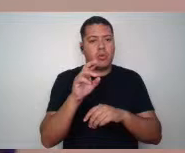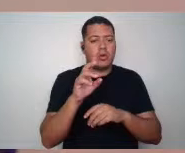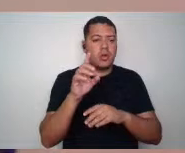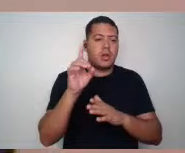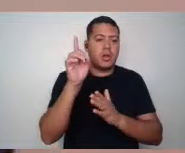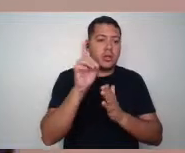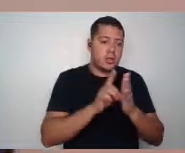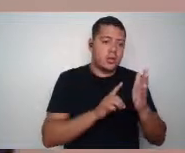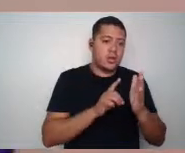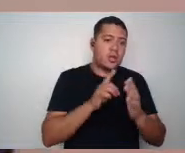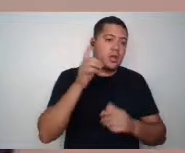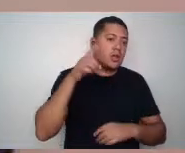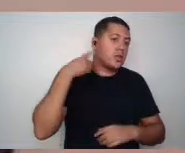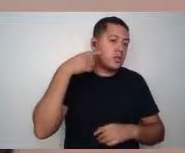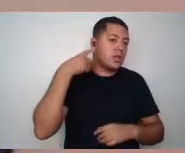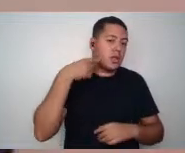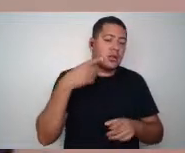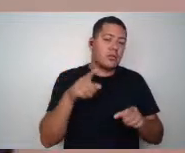Professor in Law